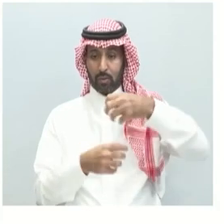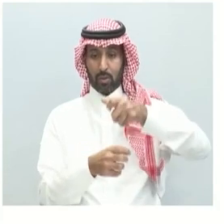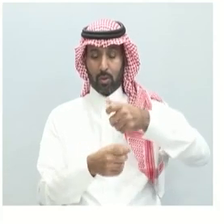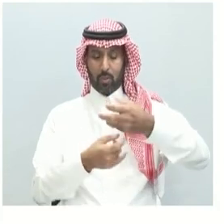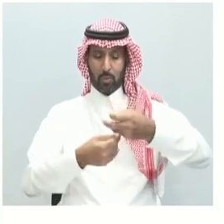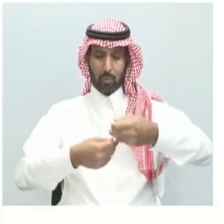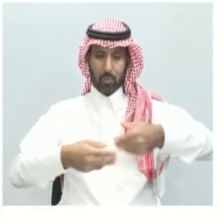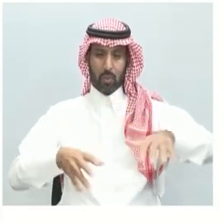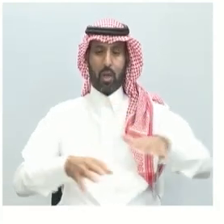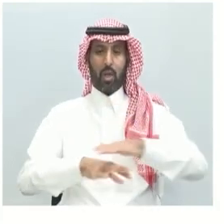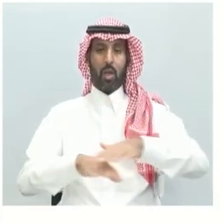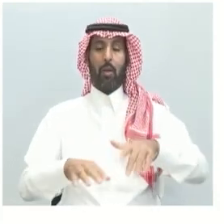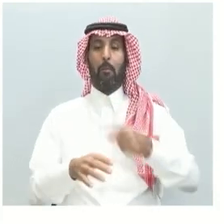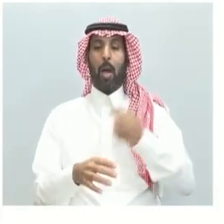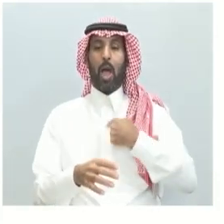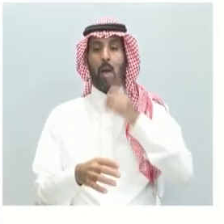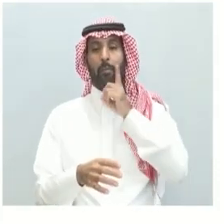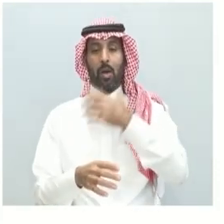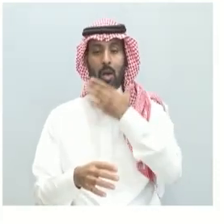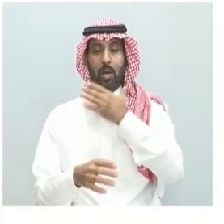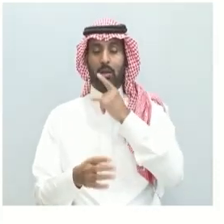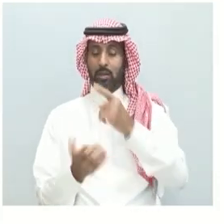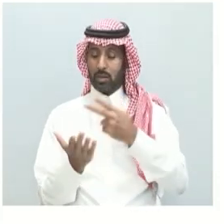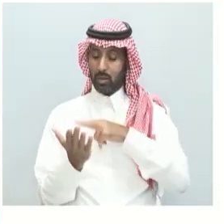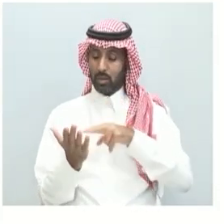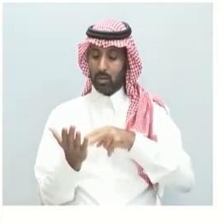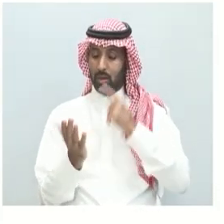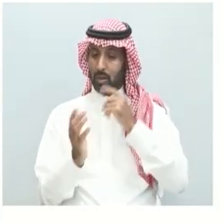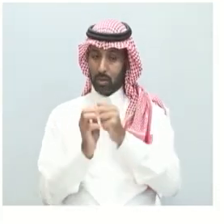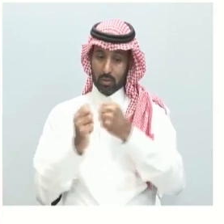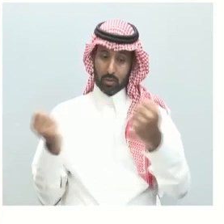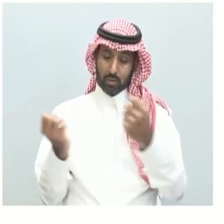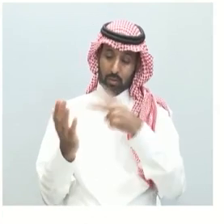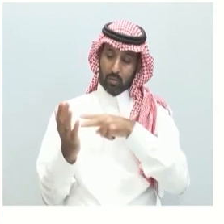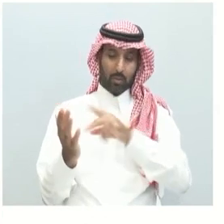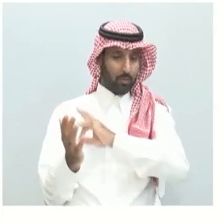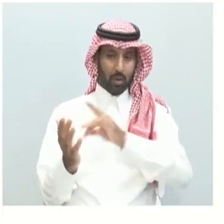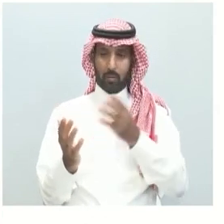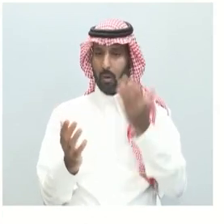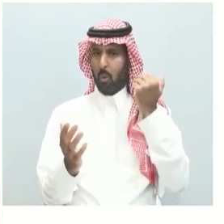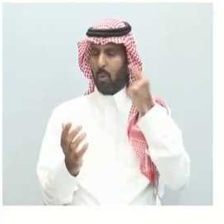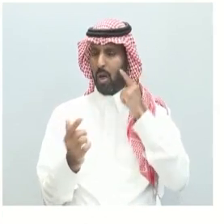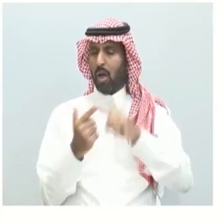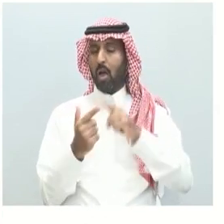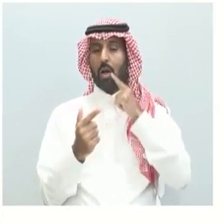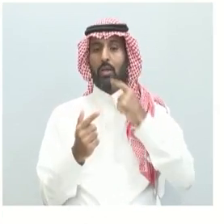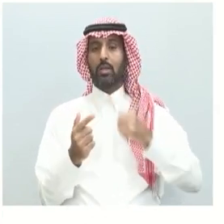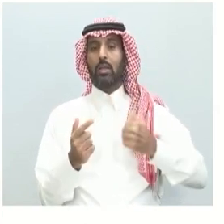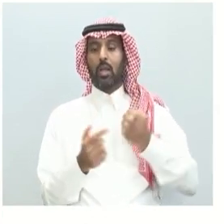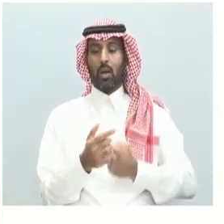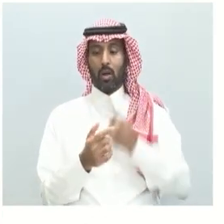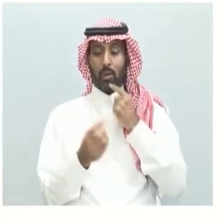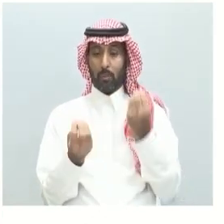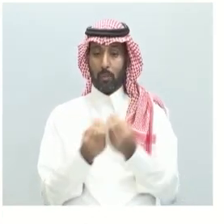to decompose. My parents don't read printed newspapers anymore. Does Oman belong to